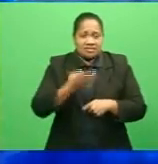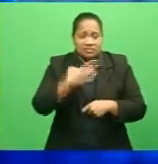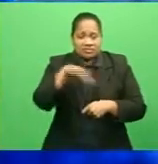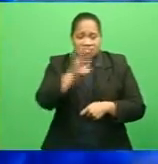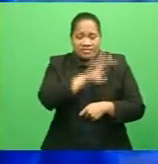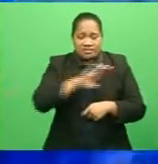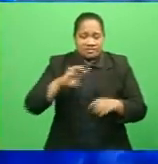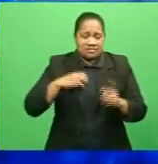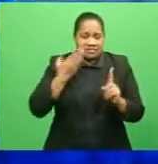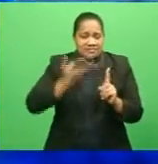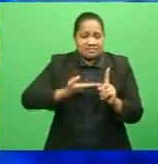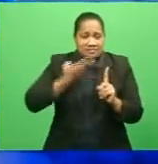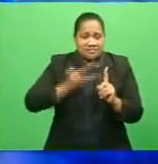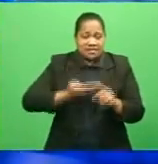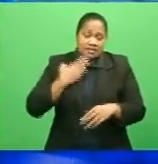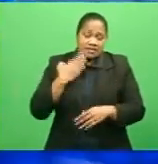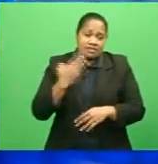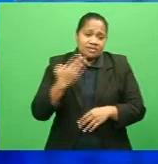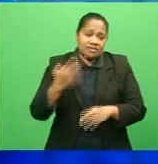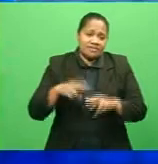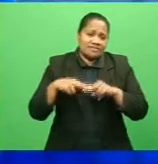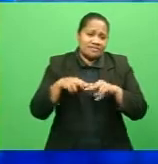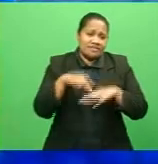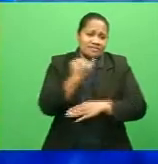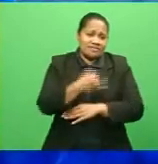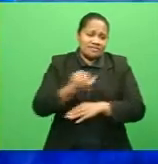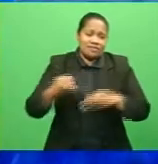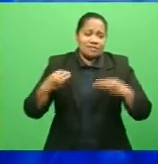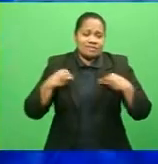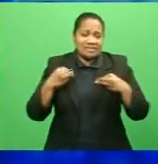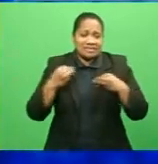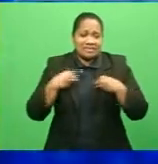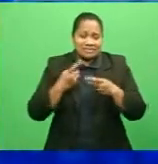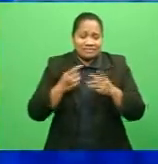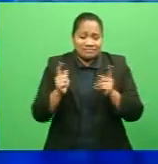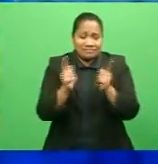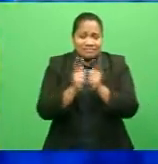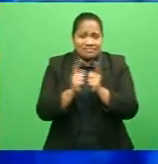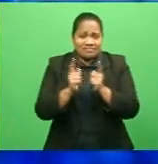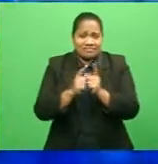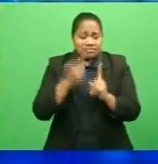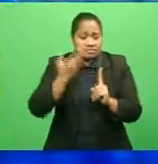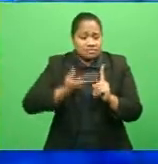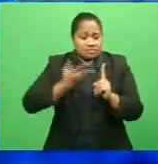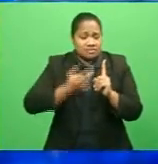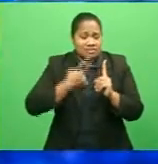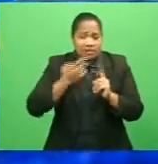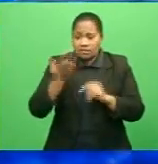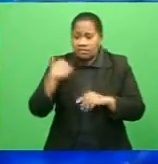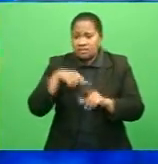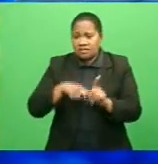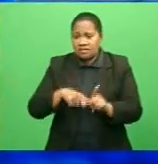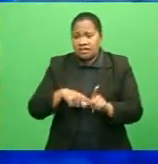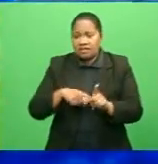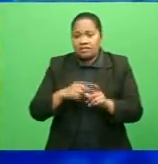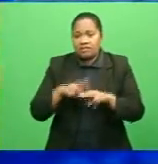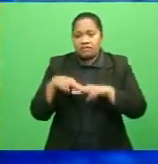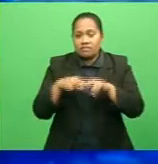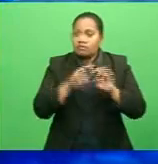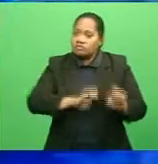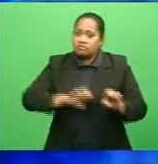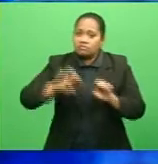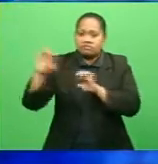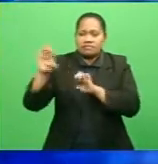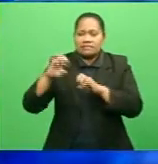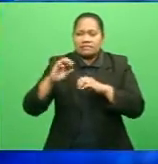Strong. Speaking at the Fiji-Indonesia Business and Trade meeting, Strong highlighted last year alone Fiji's export to Indonesia stood